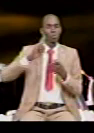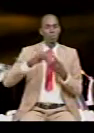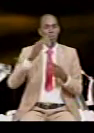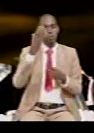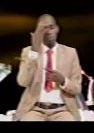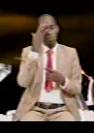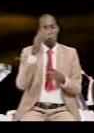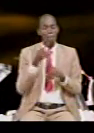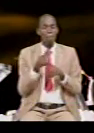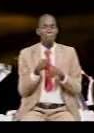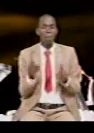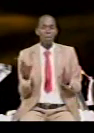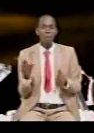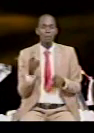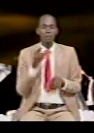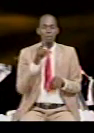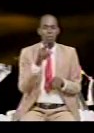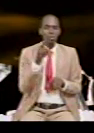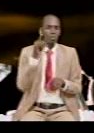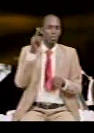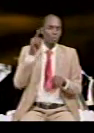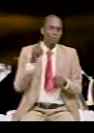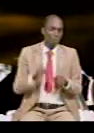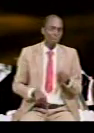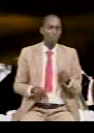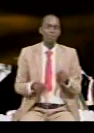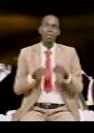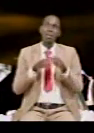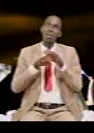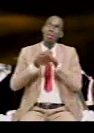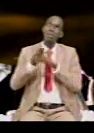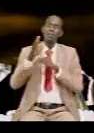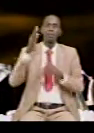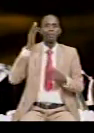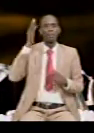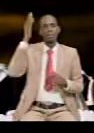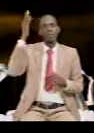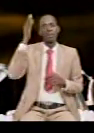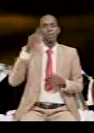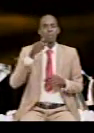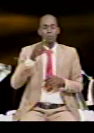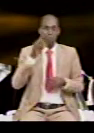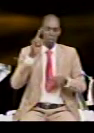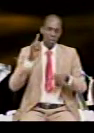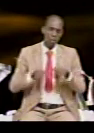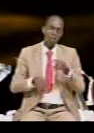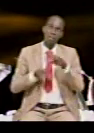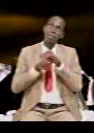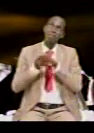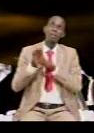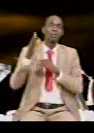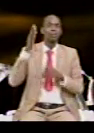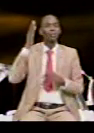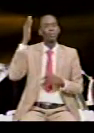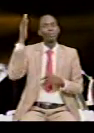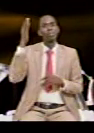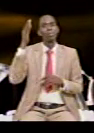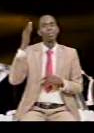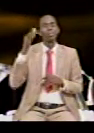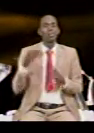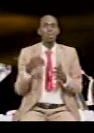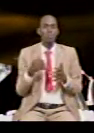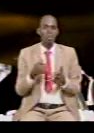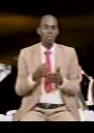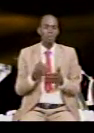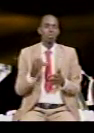but you cannot enter there. You cannot enter there. It will